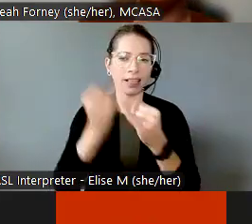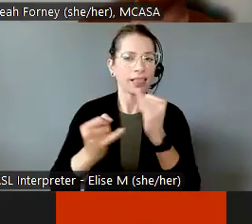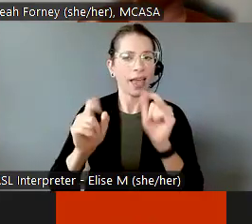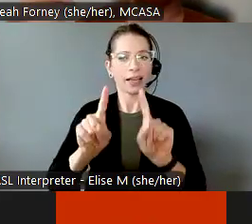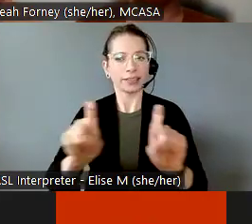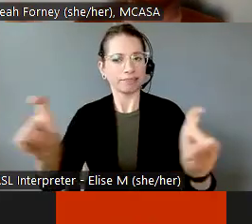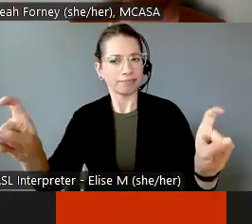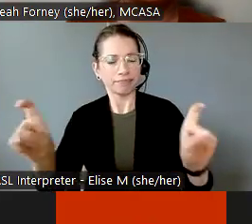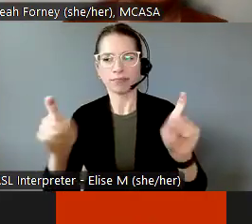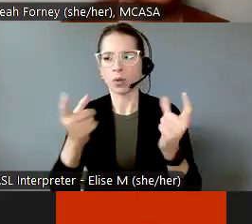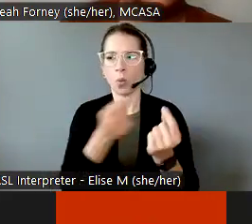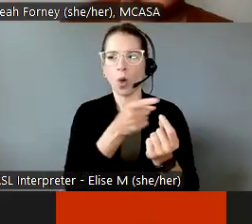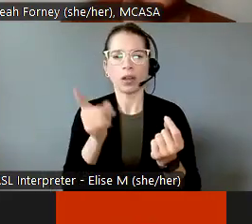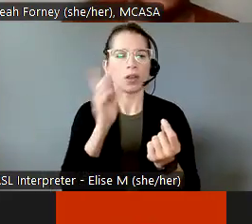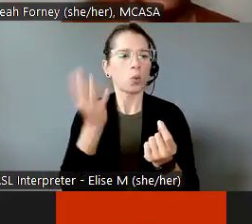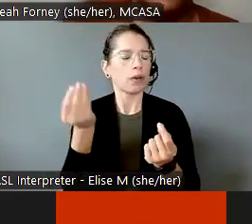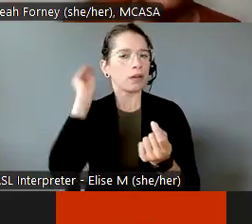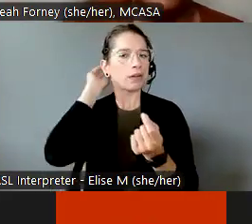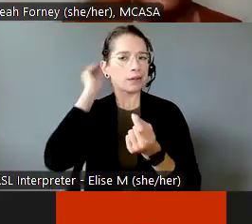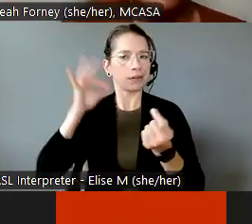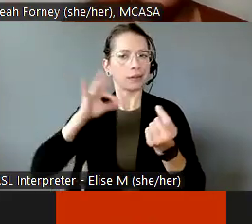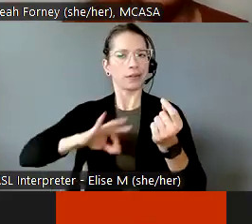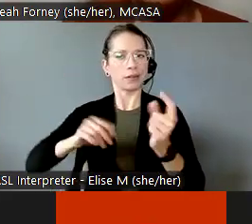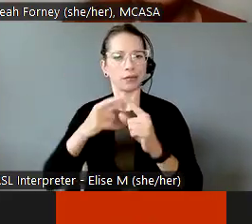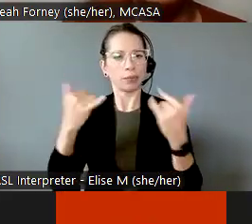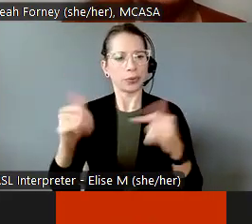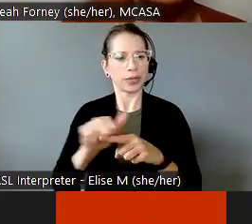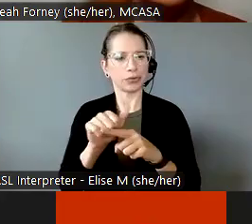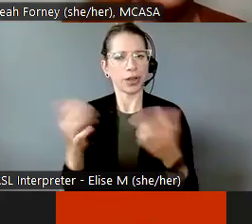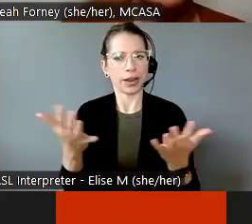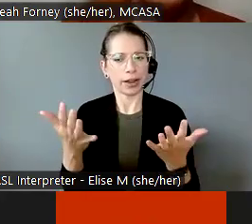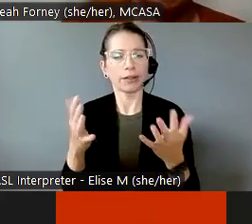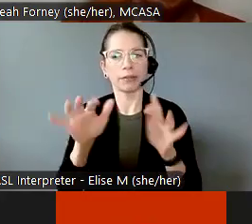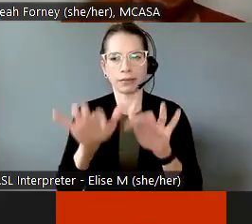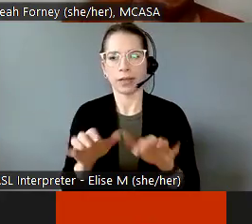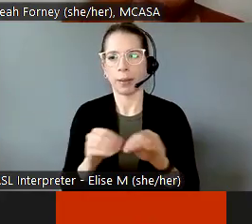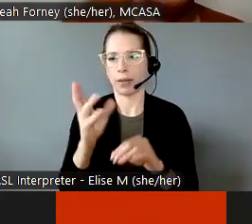the things that you're going to take away from today's training? Let me know in the chat.